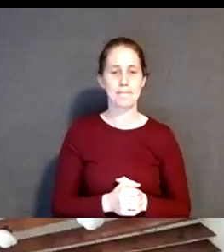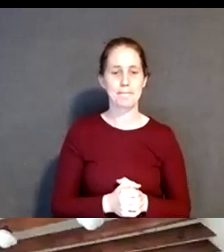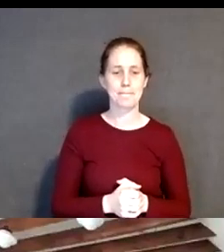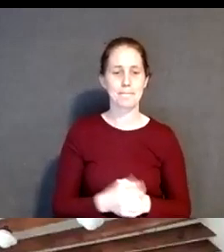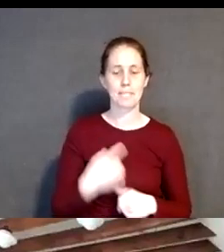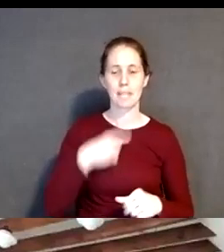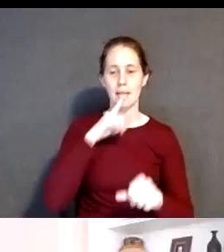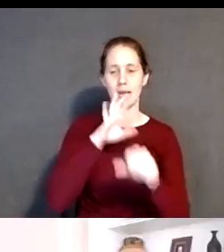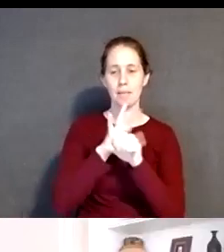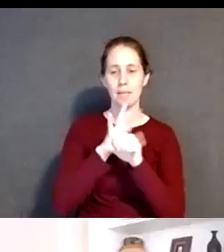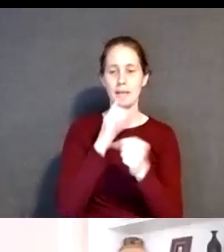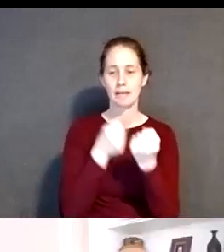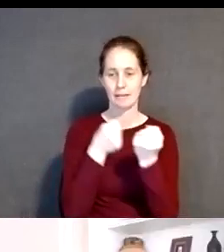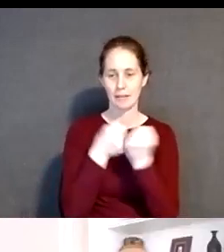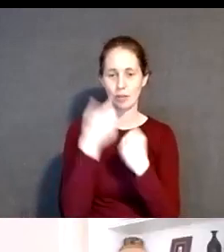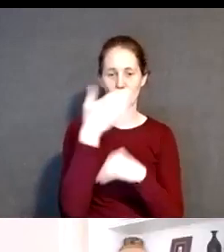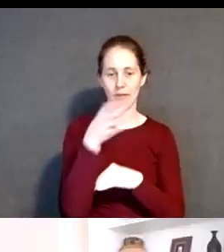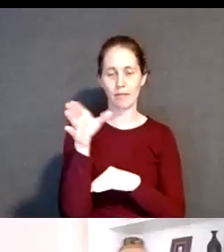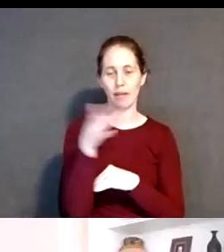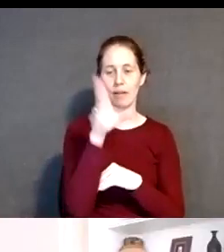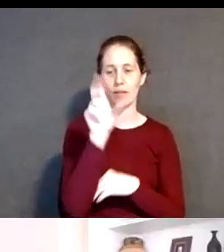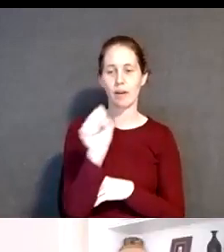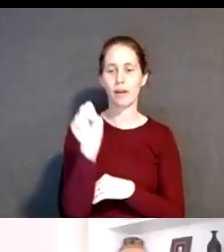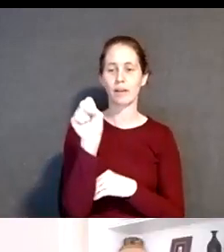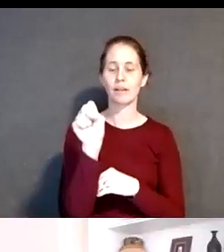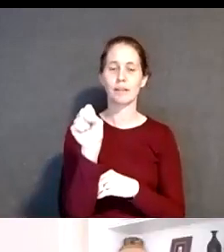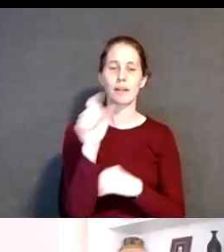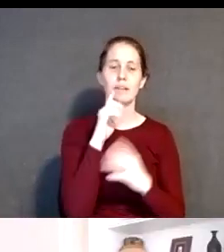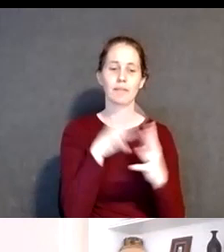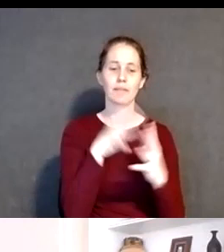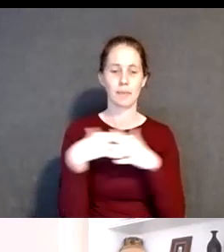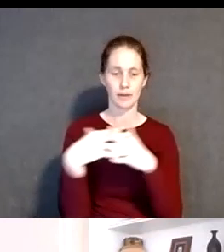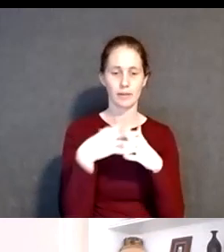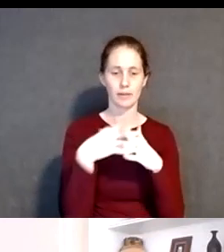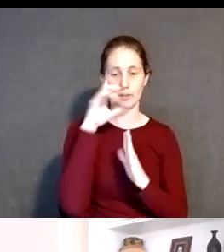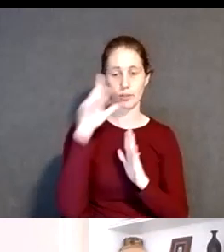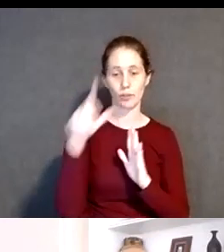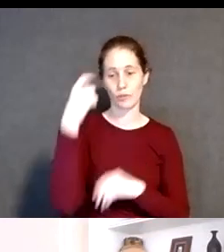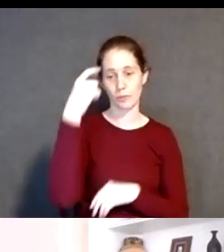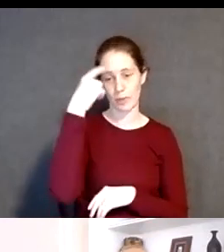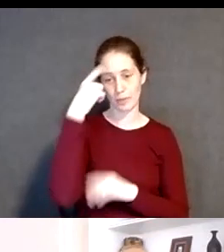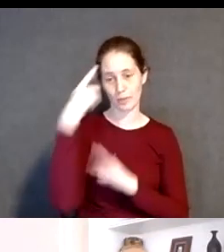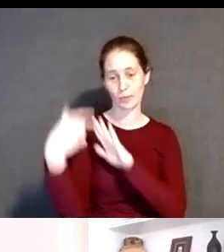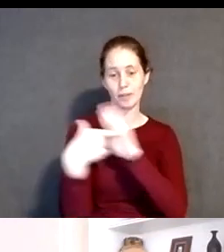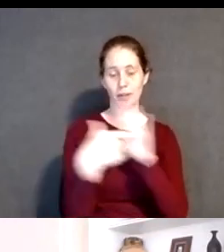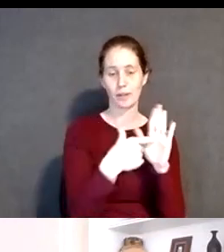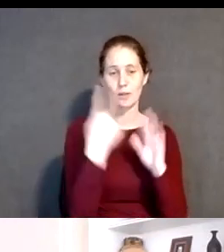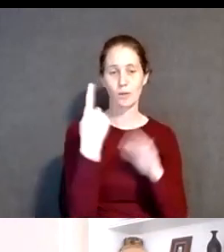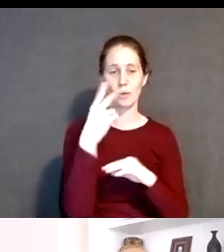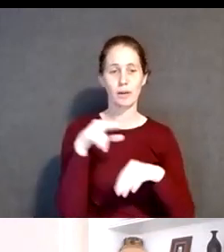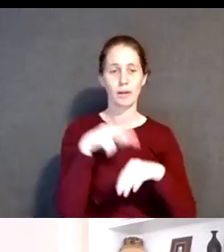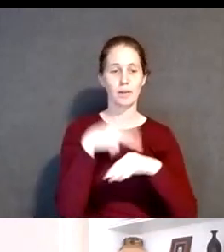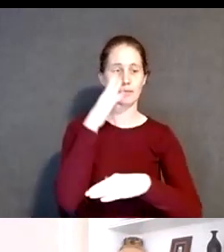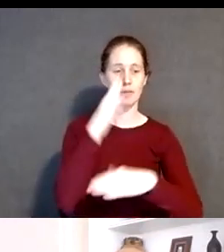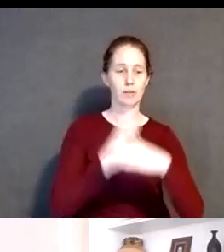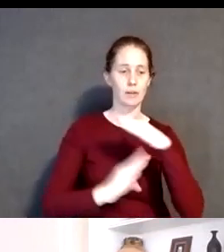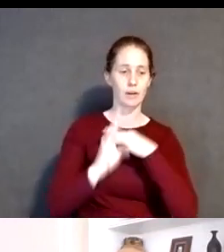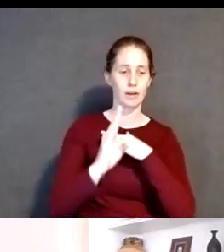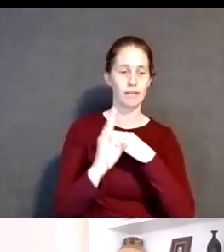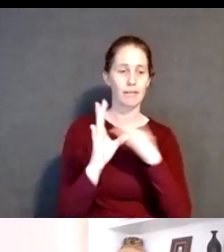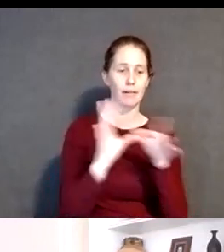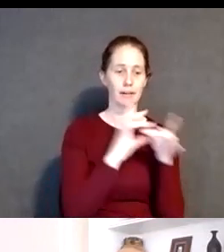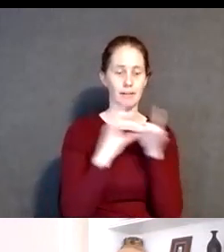I pledge allegiance to the flag of the United States of America and to the Republic for which it stands, one nation, under